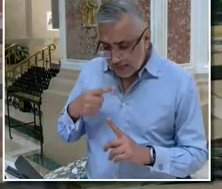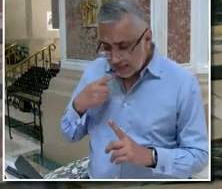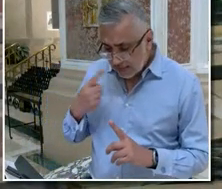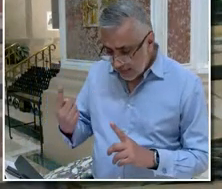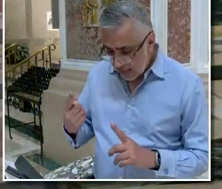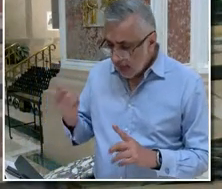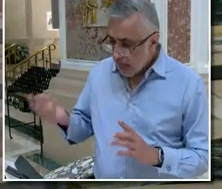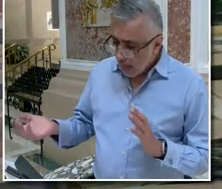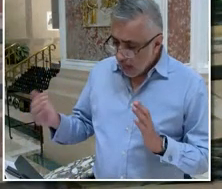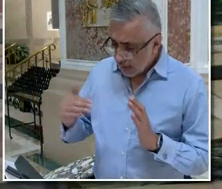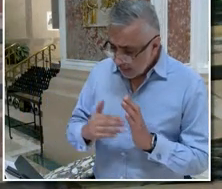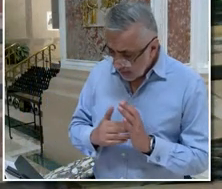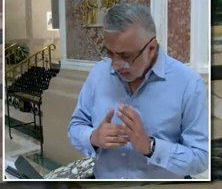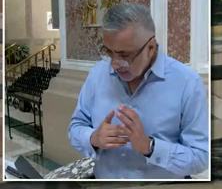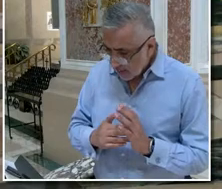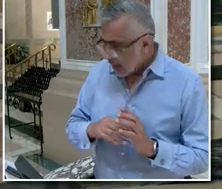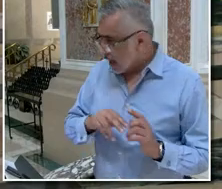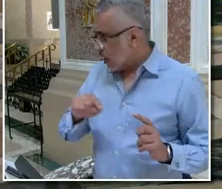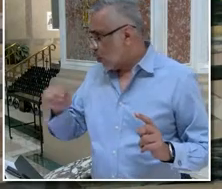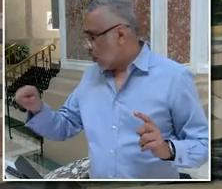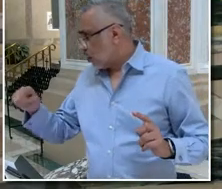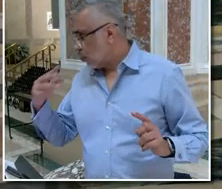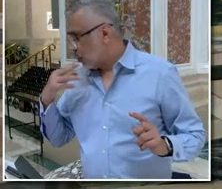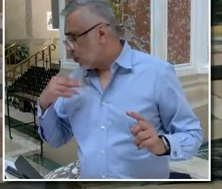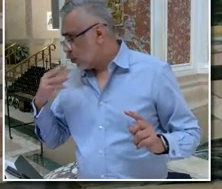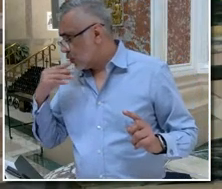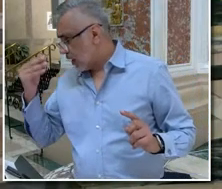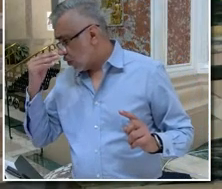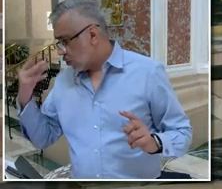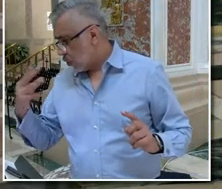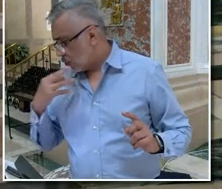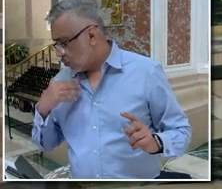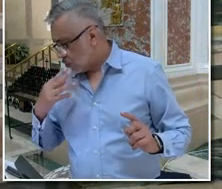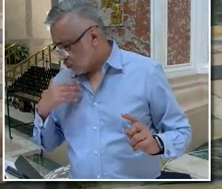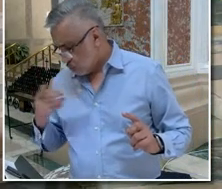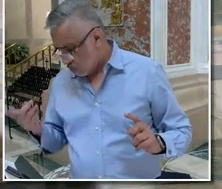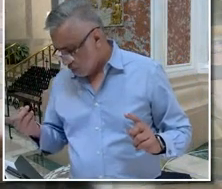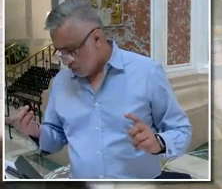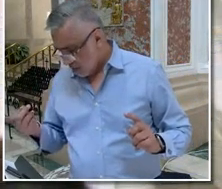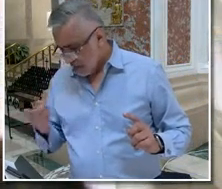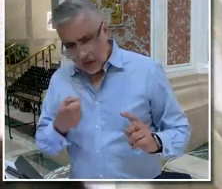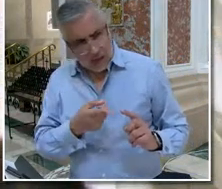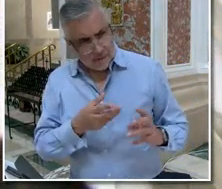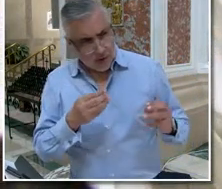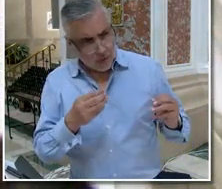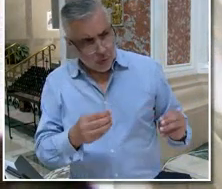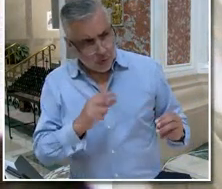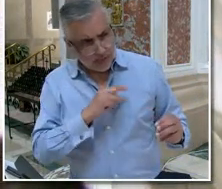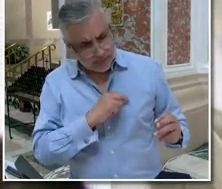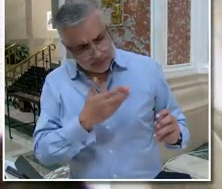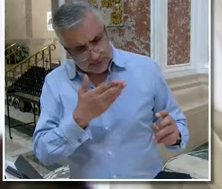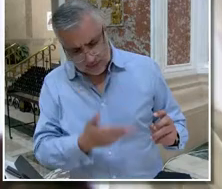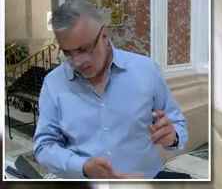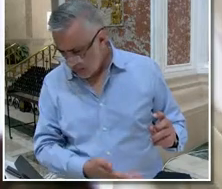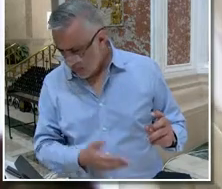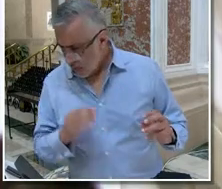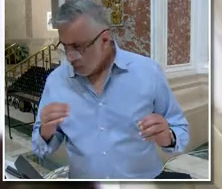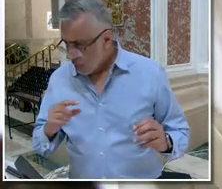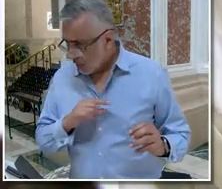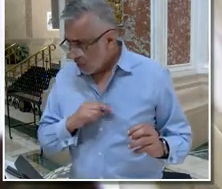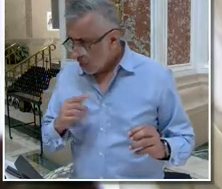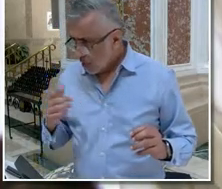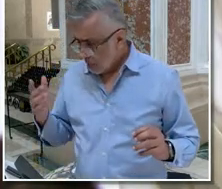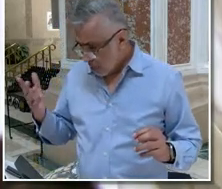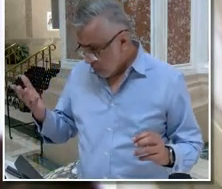he again went out to the Jews and said to them, "I find no guilt in him, but you have